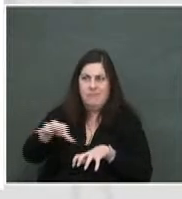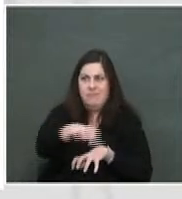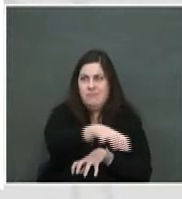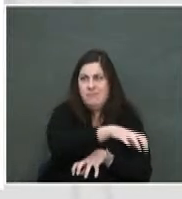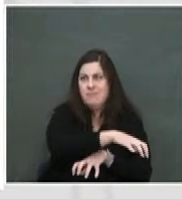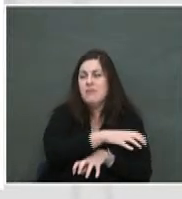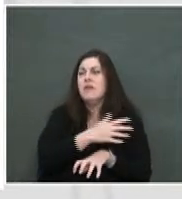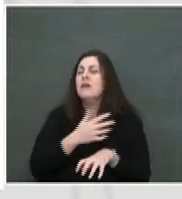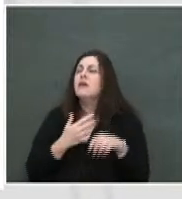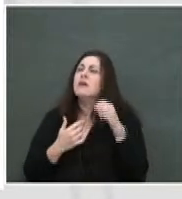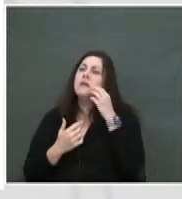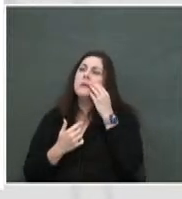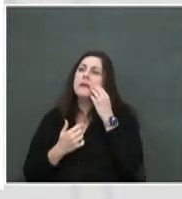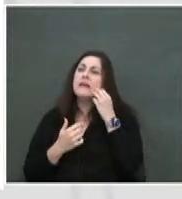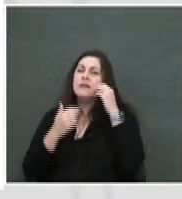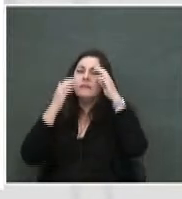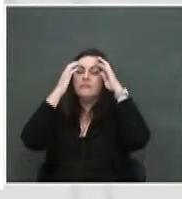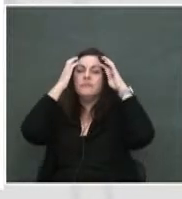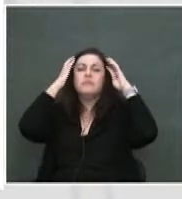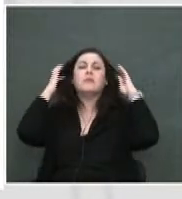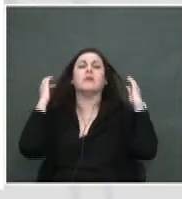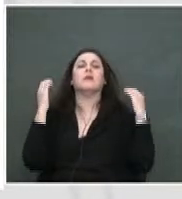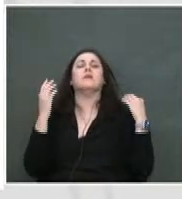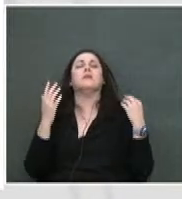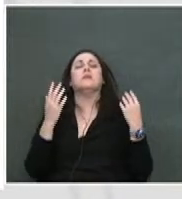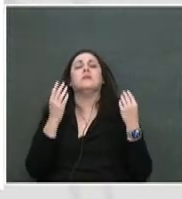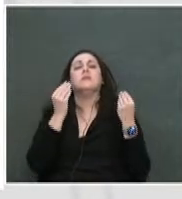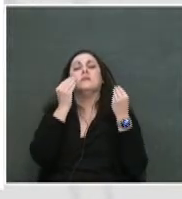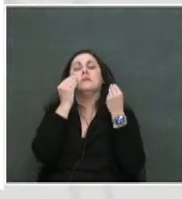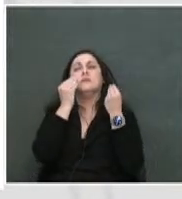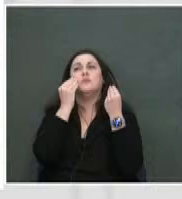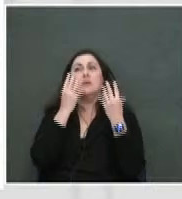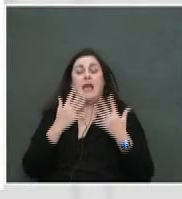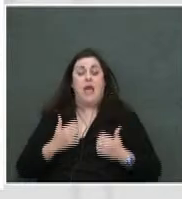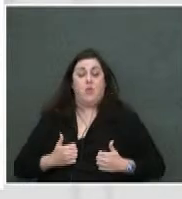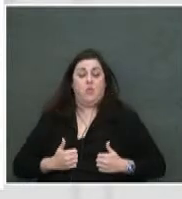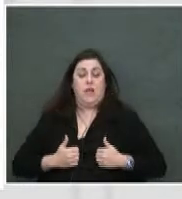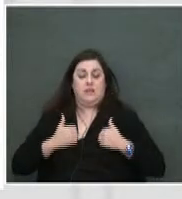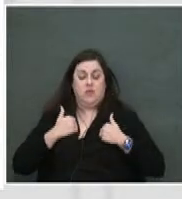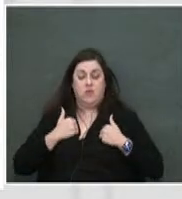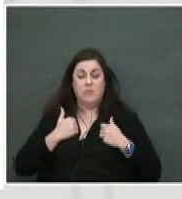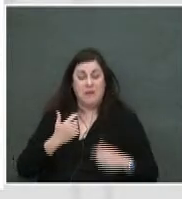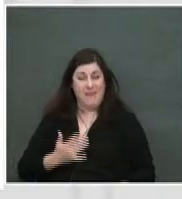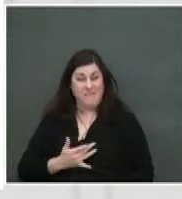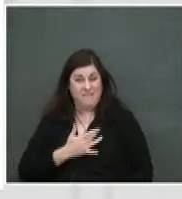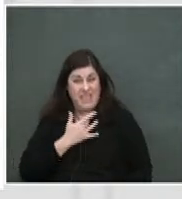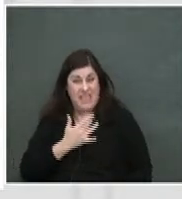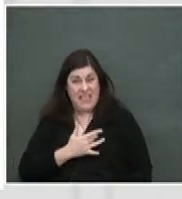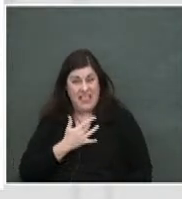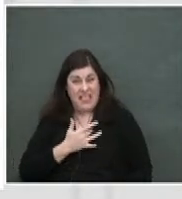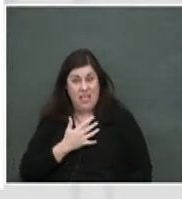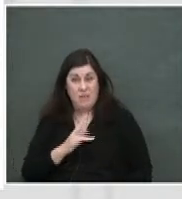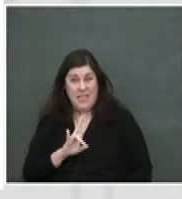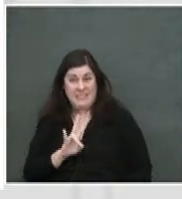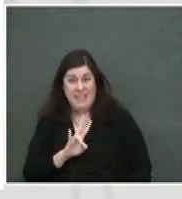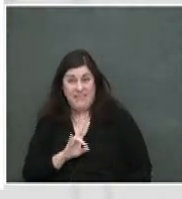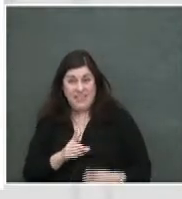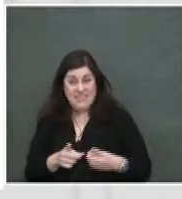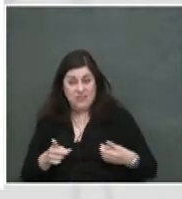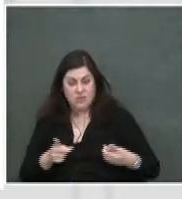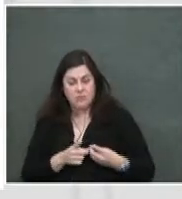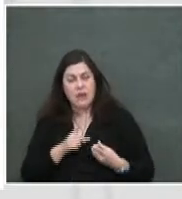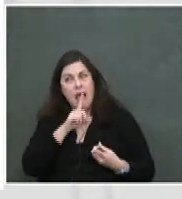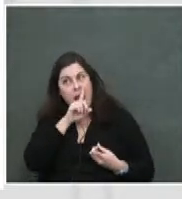curious to see, to let residents know, hey, violent crime might feel like it's going up in District 7, but it's actually going down.